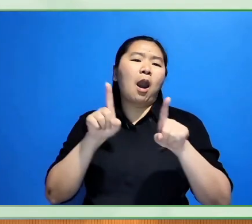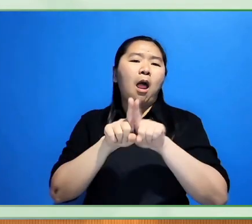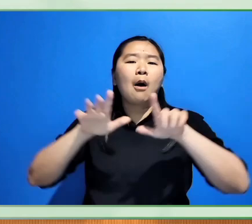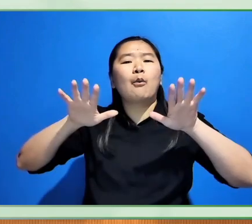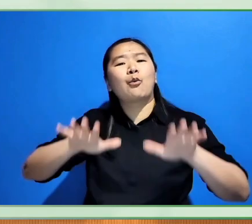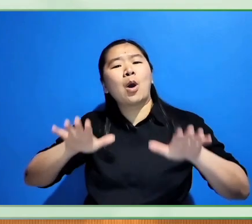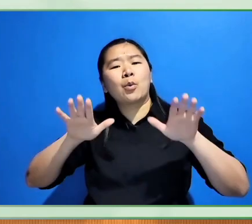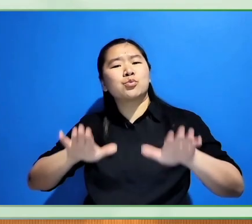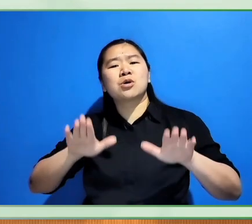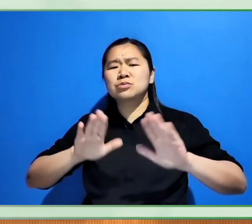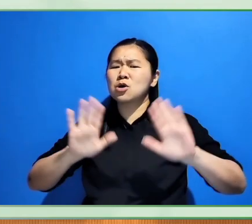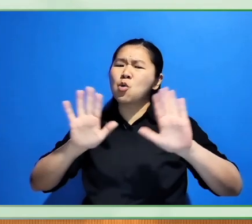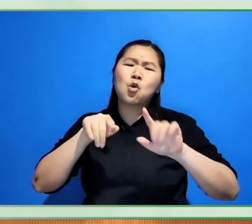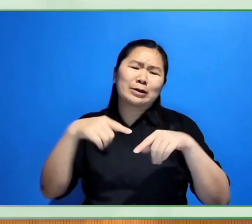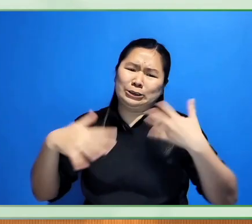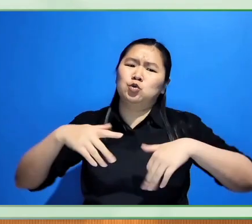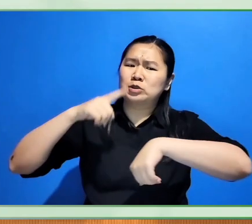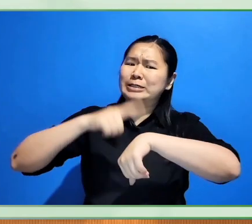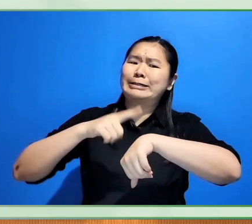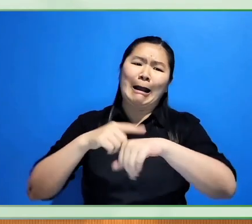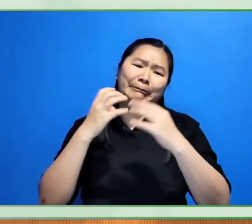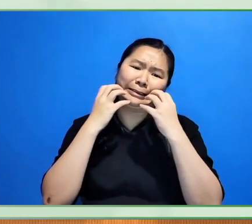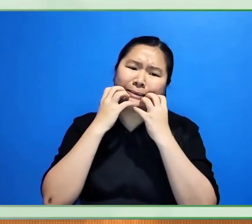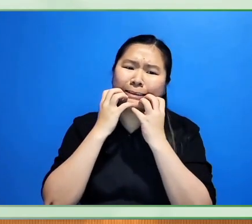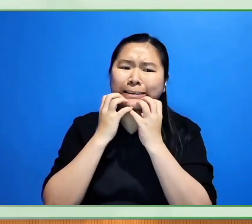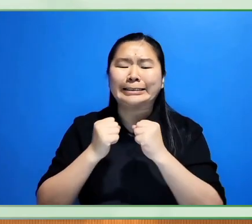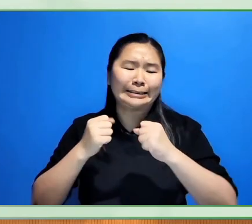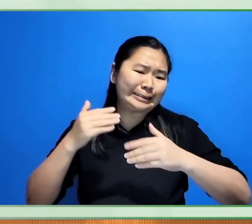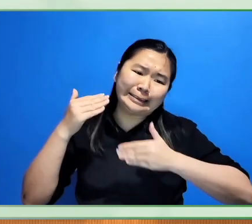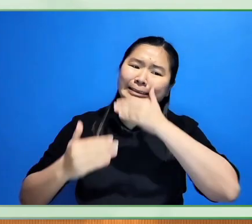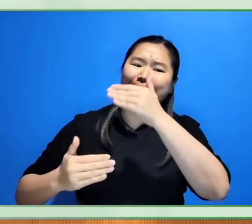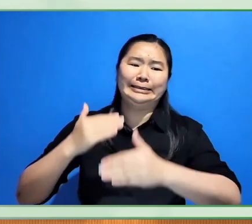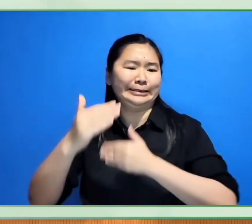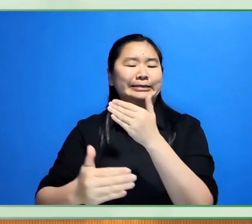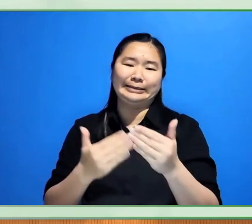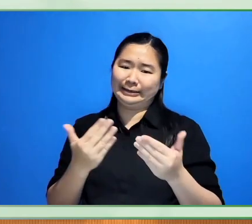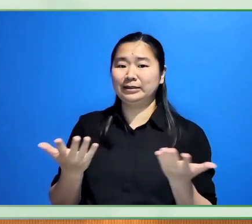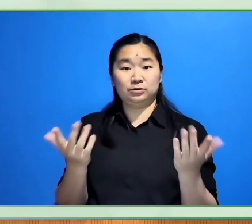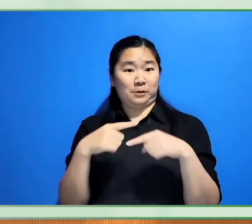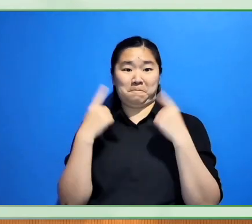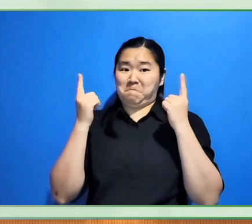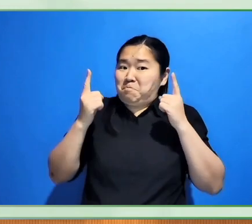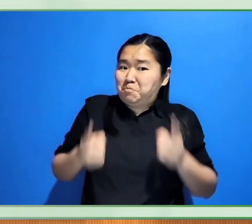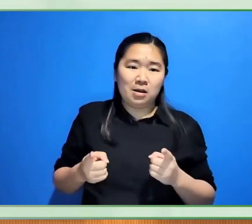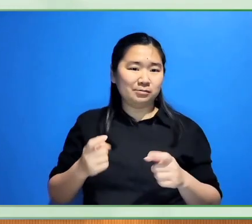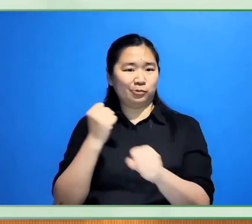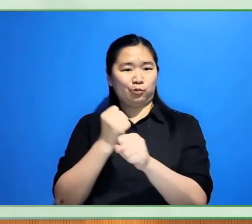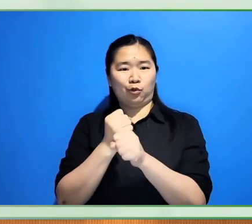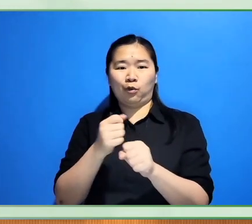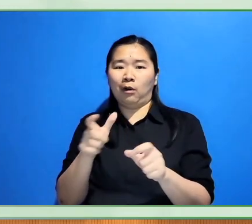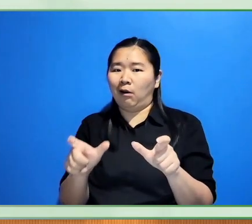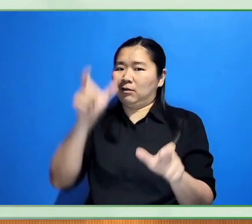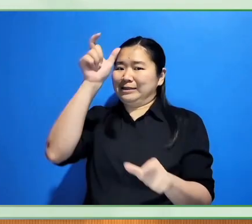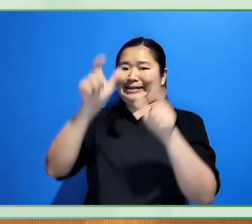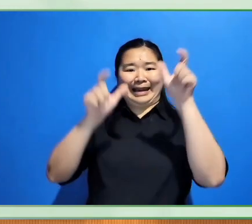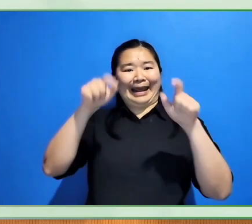difference. So that's what we're going to discuss today, and oops, this is the